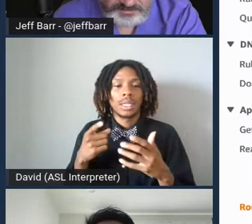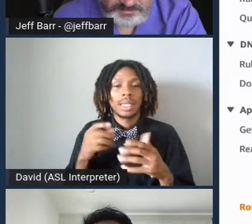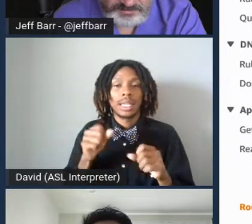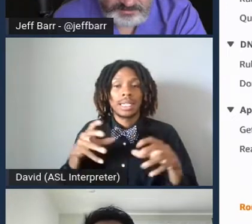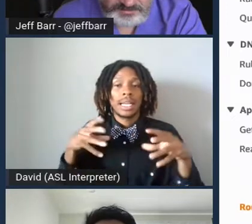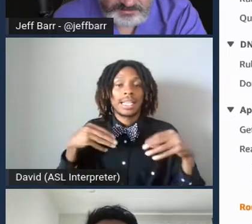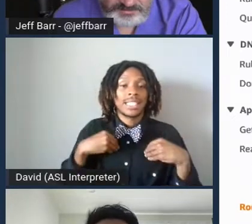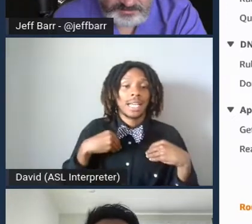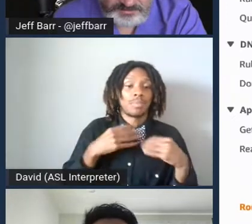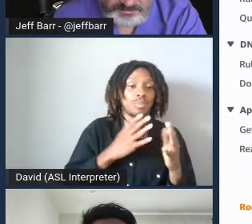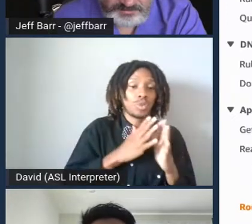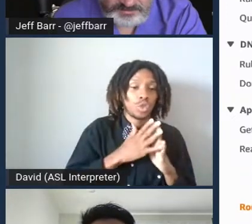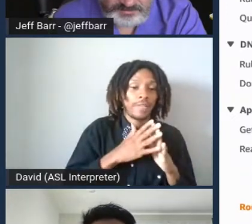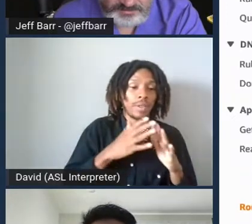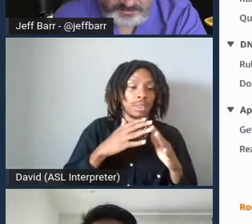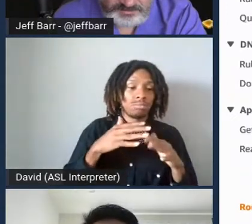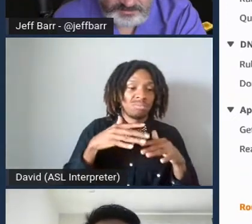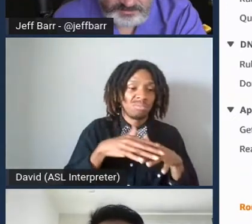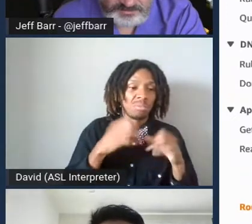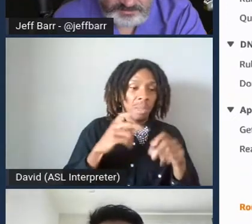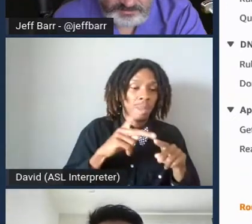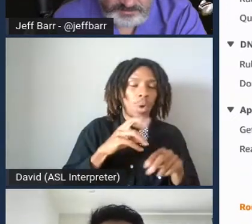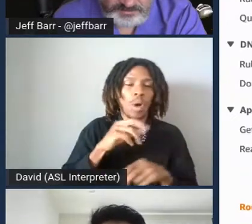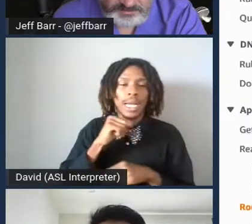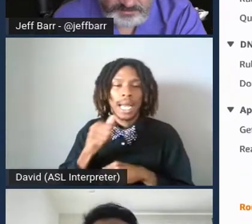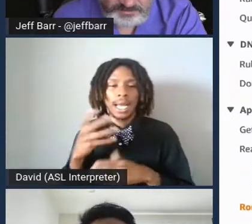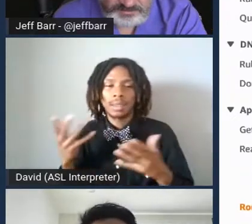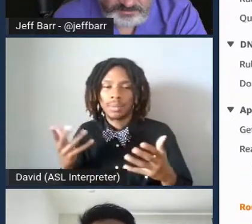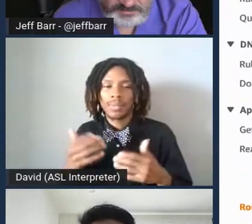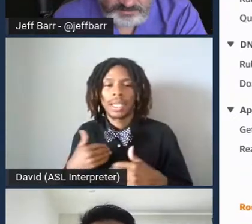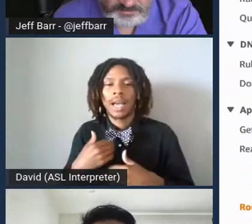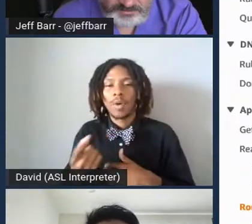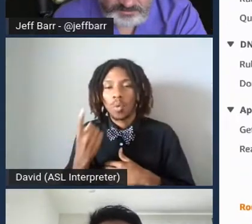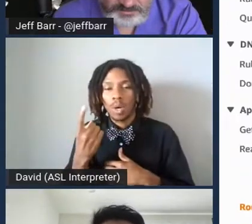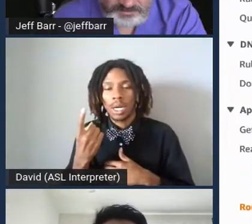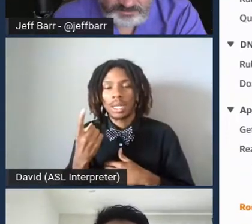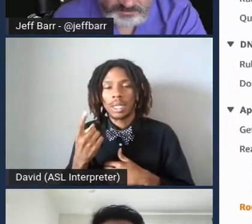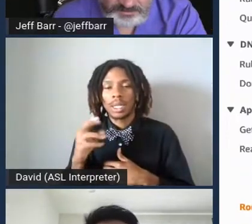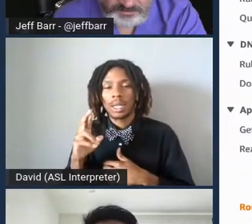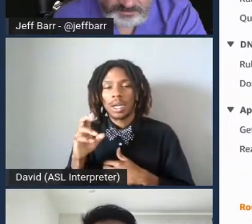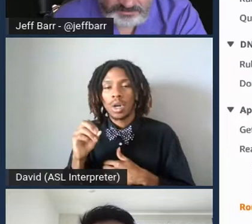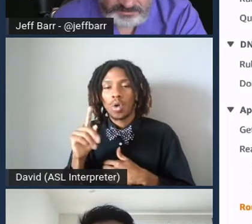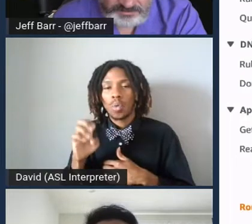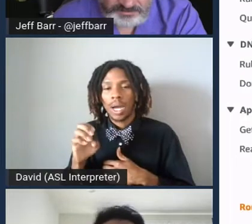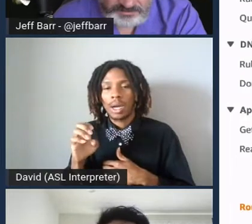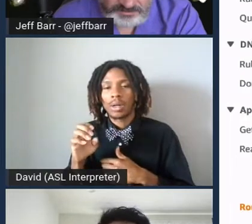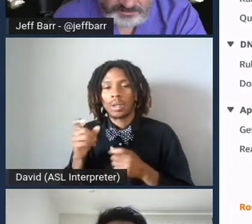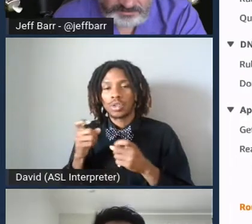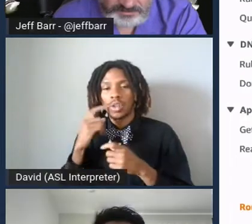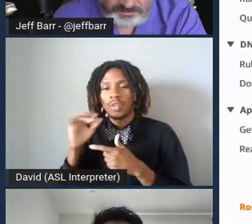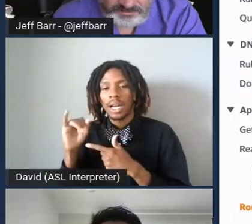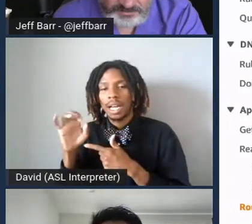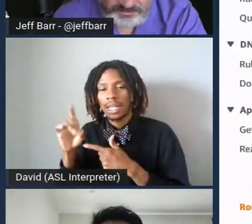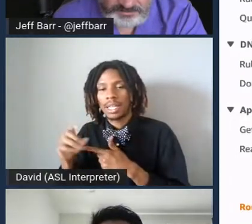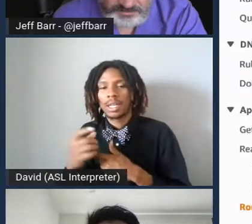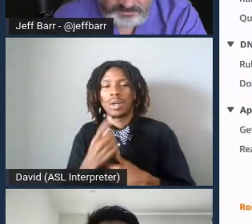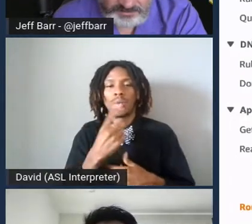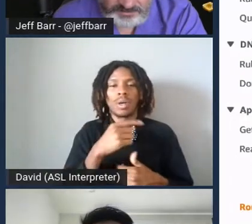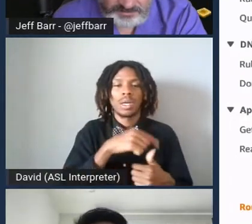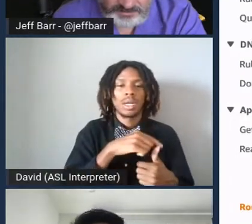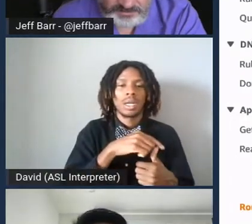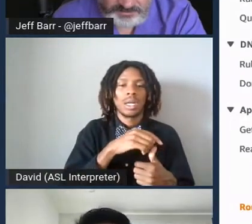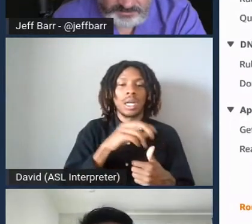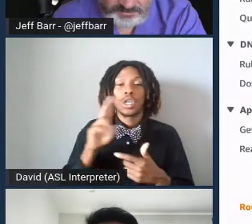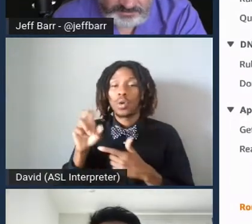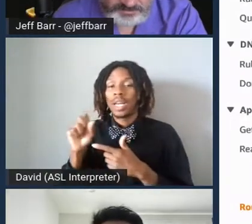not. So I have one routing control for IAD US East 1, one routing control for US West 2. And you